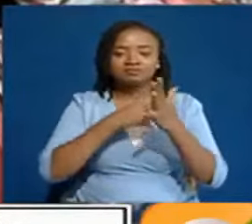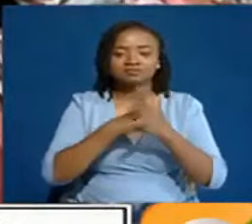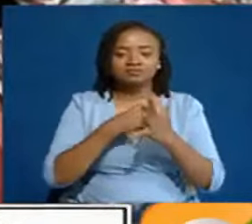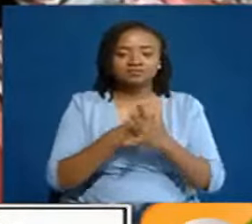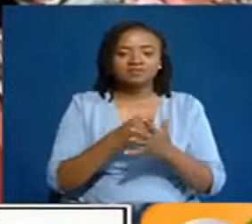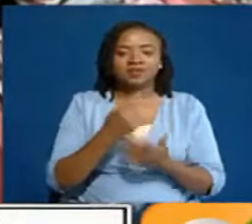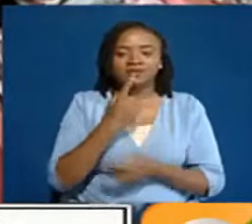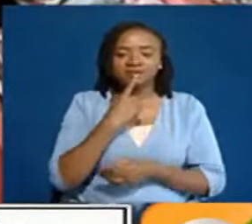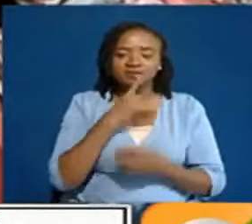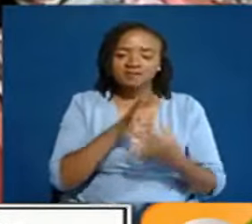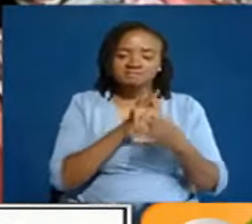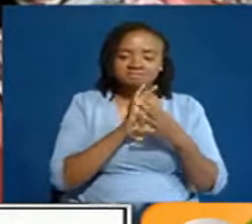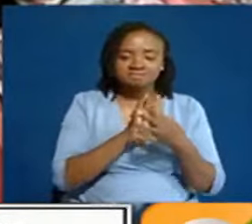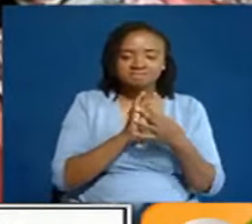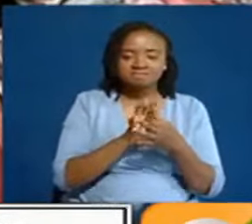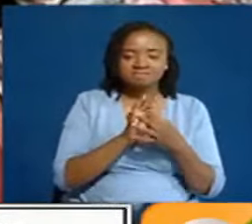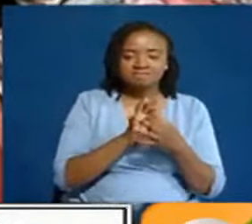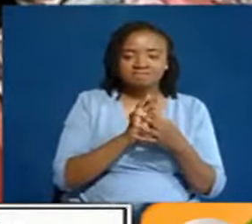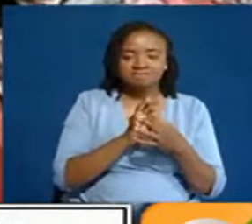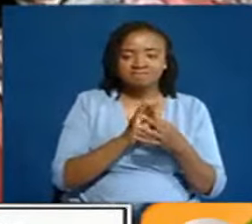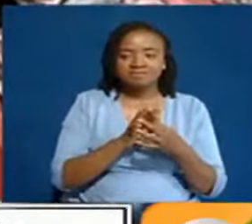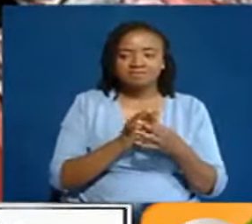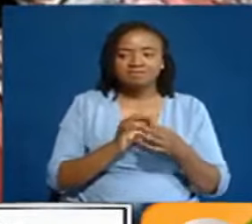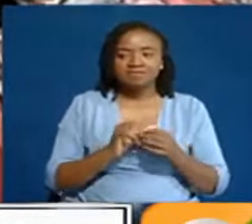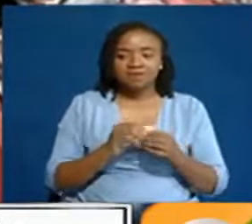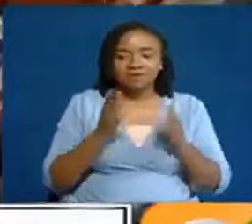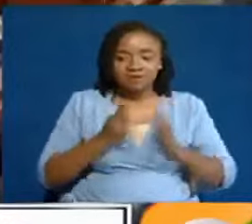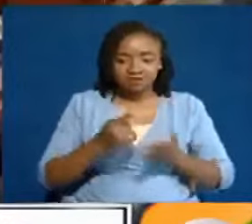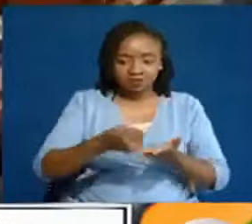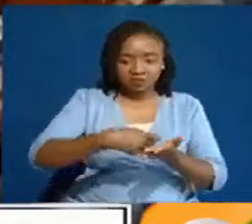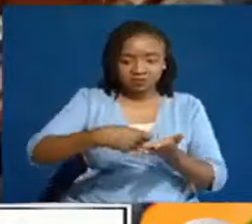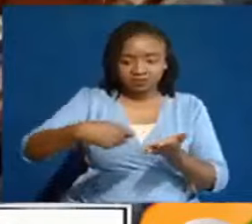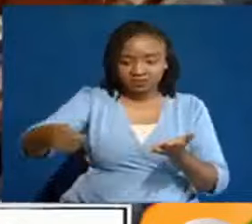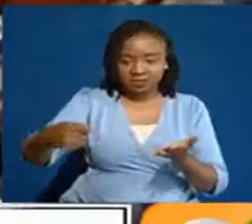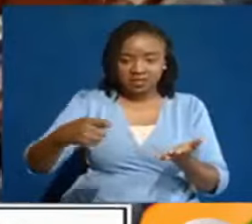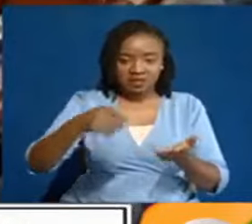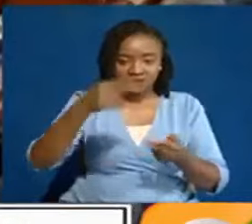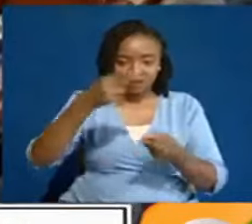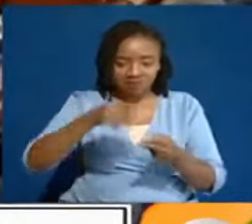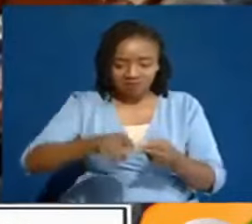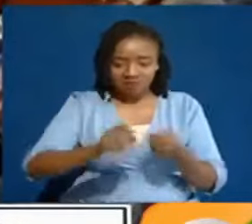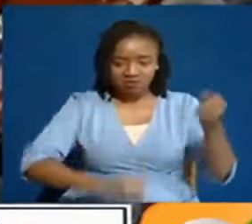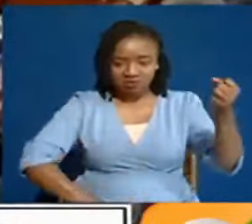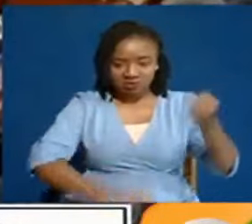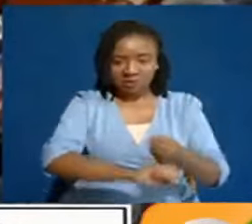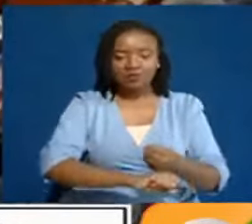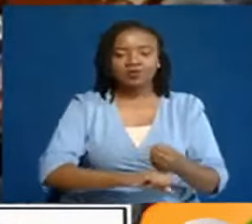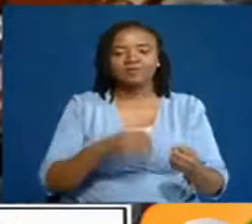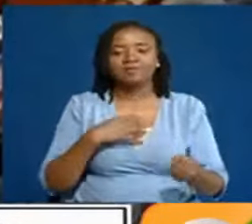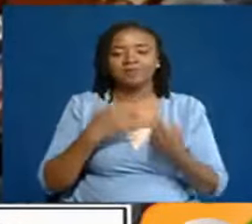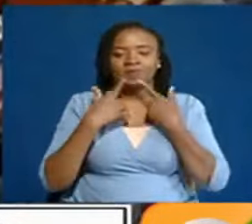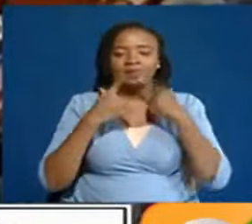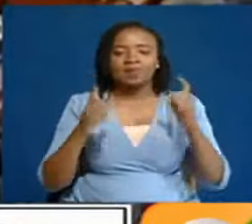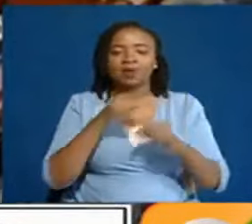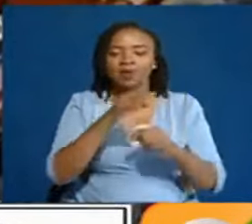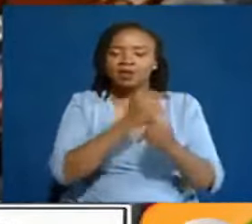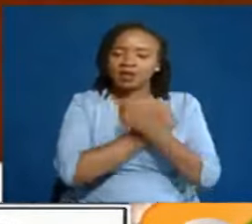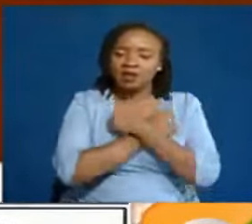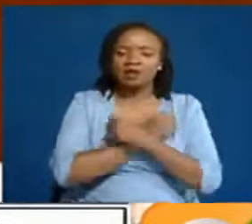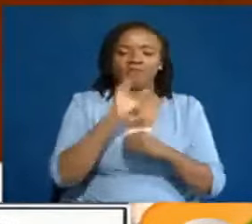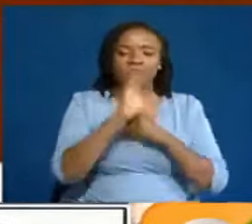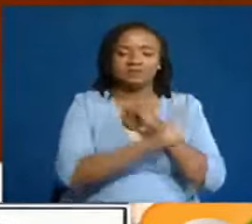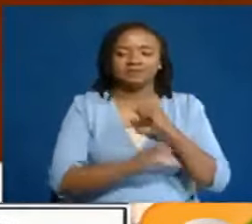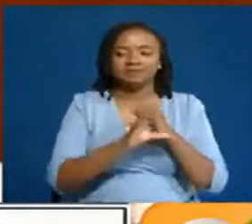name Patriot when the name of the member who signed the motion was excitedly read out by the mover Kibwezi West MP Mwengi